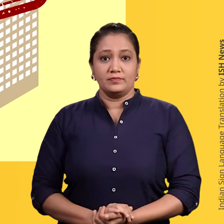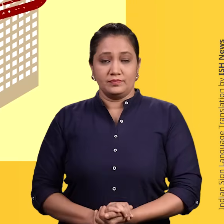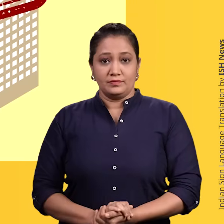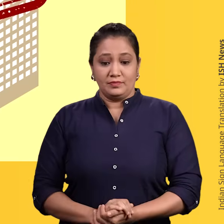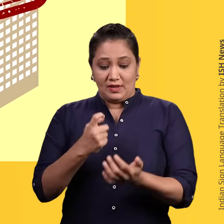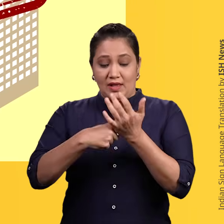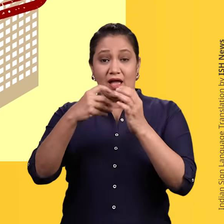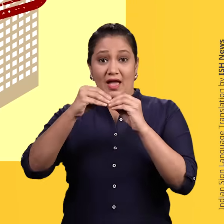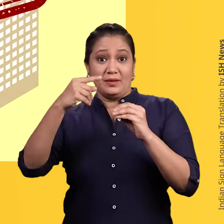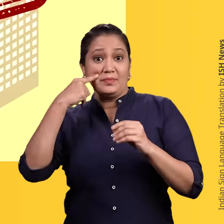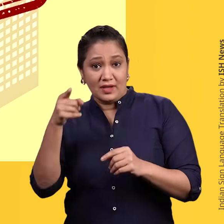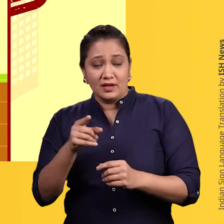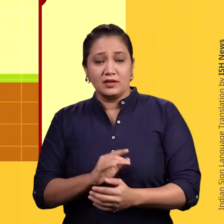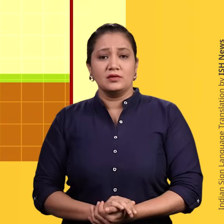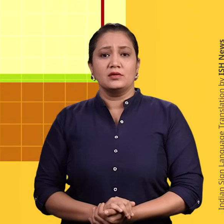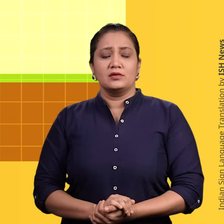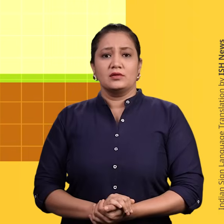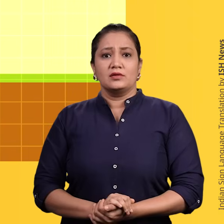their money.